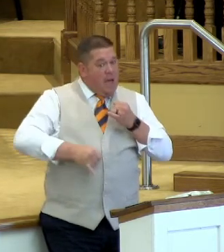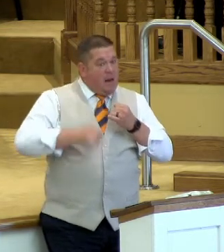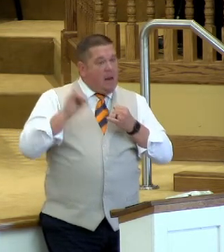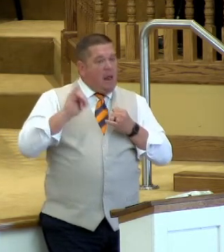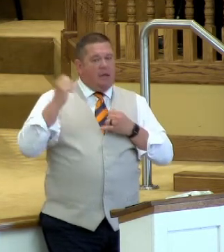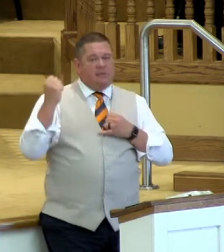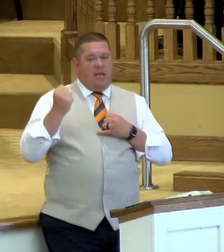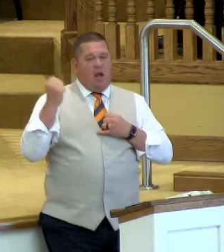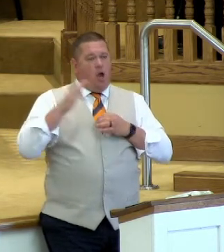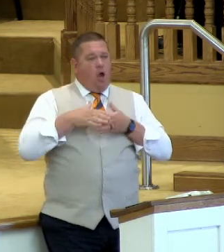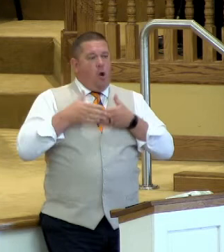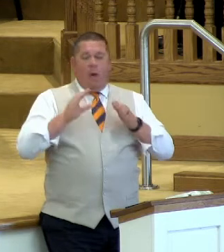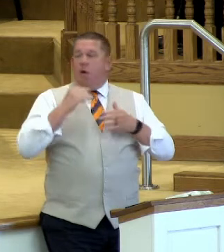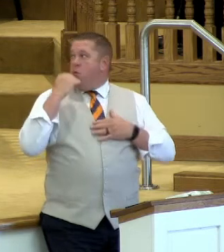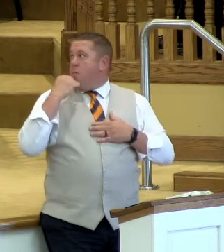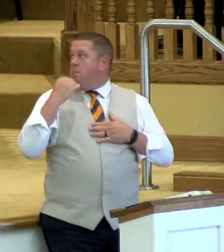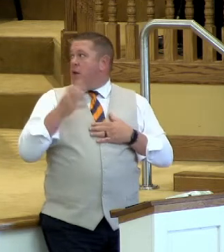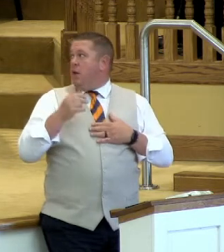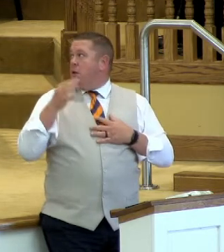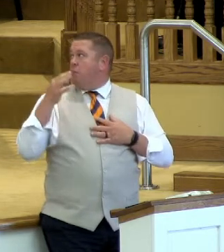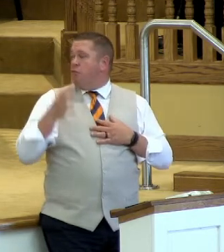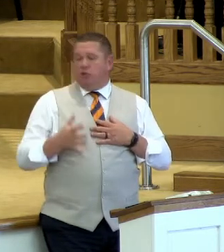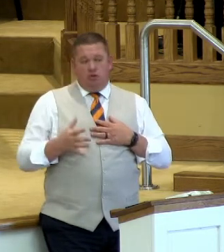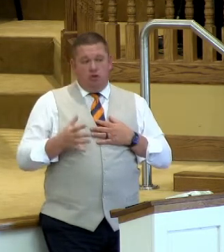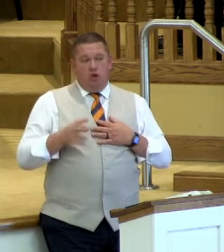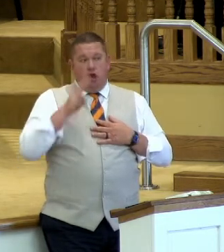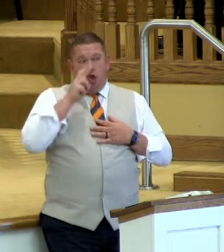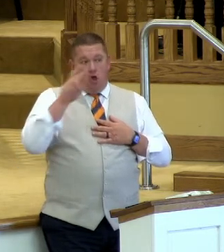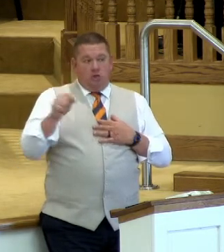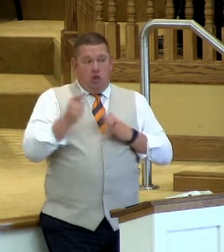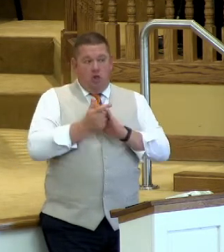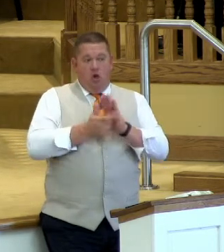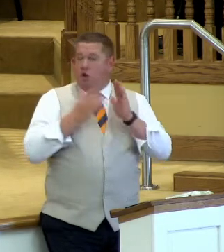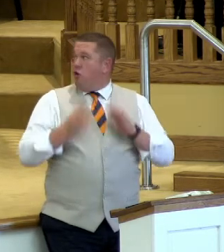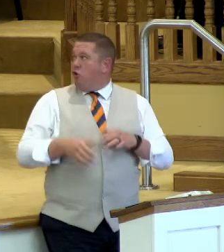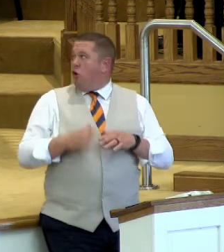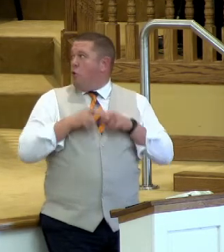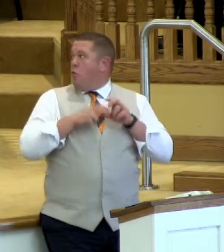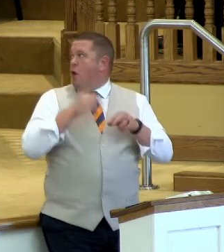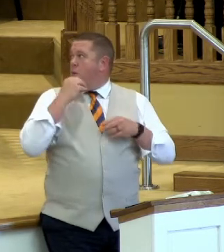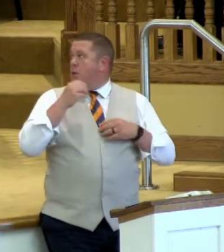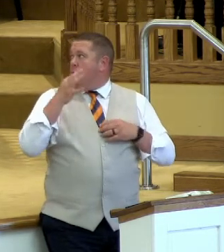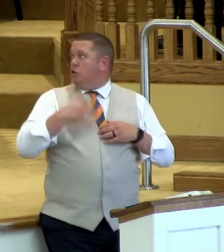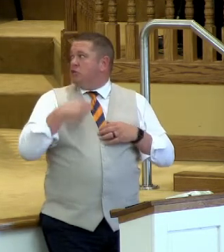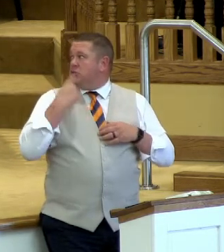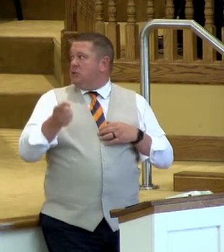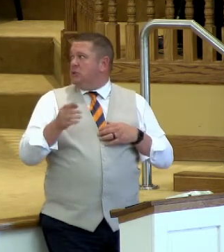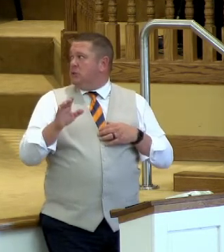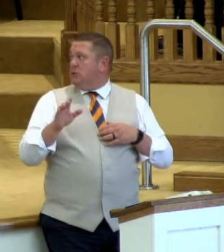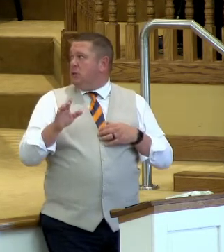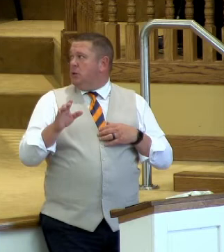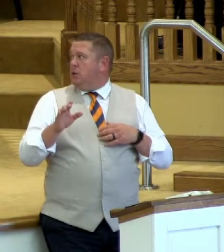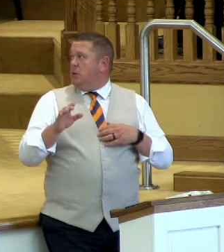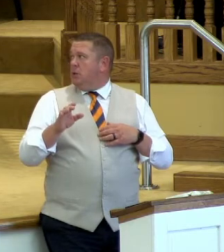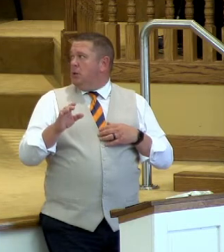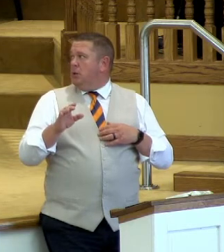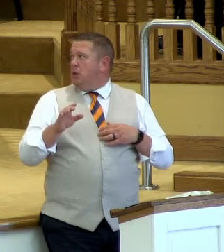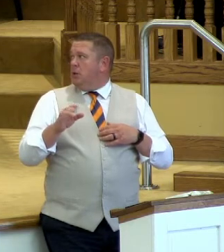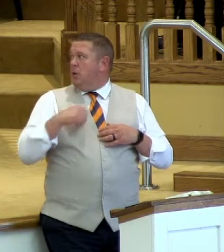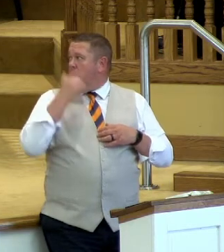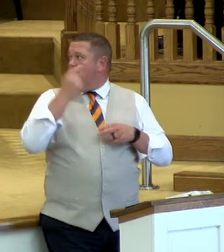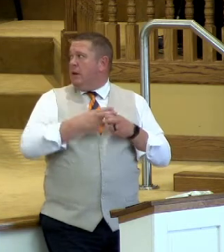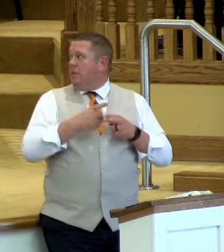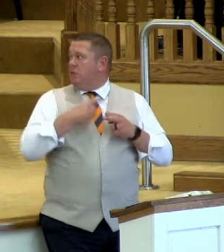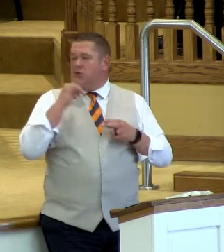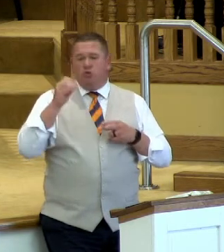it's like Saturday, they're on their way home, and the preacher looks at the lawyer in the ride home. The preacher says, I don't